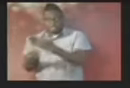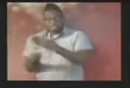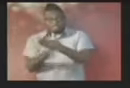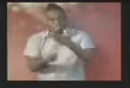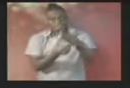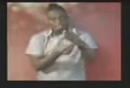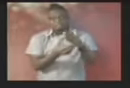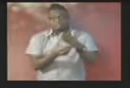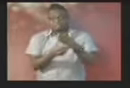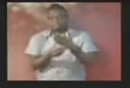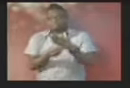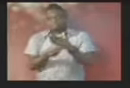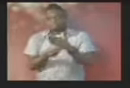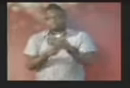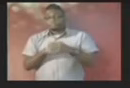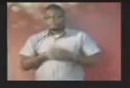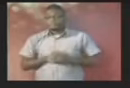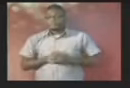March 2020 to now